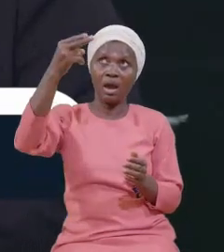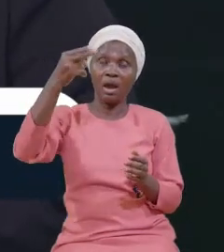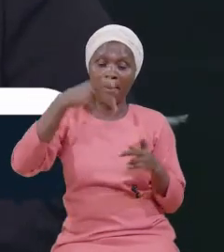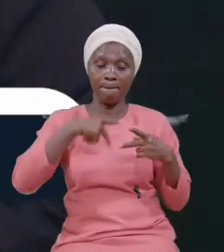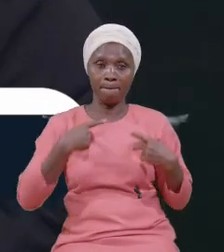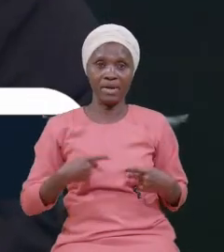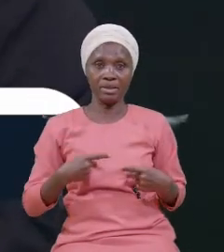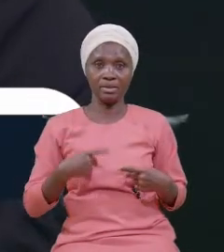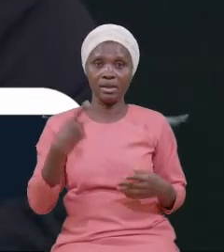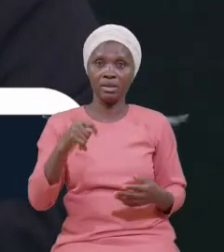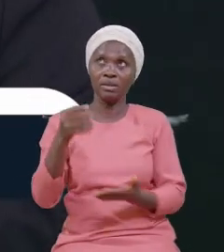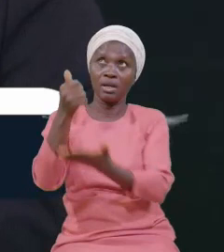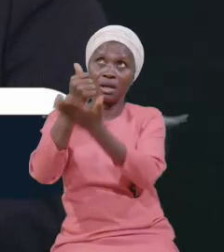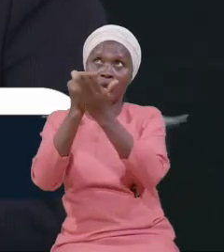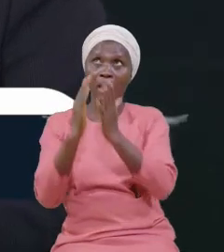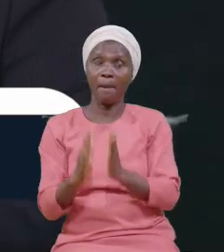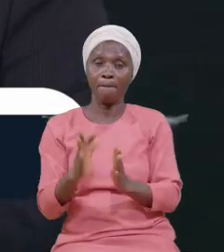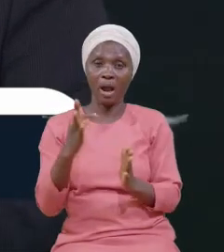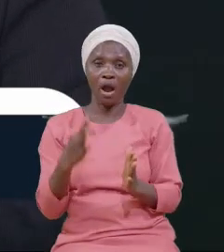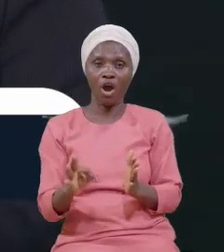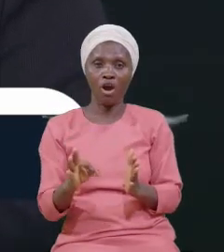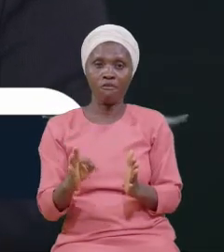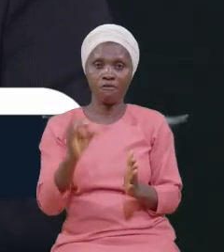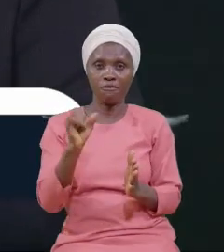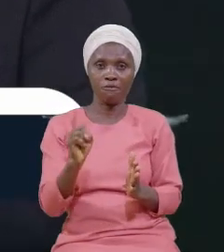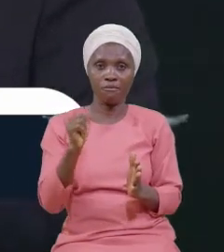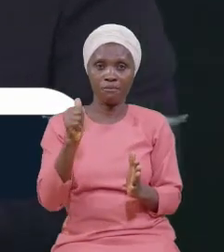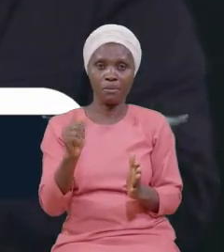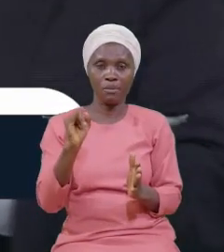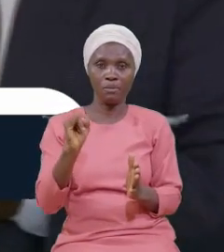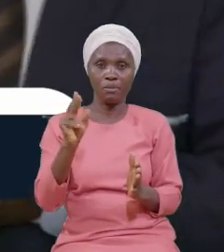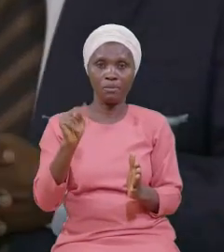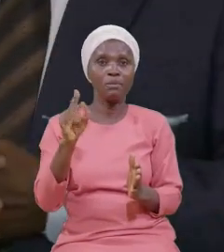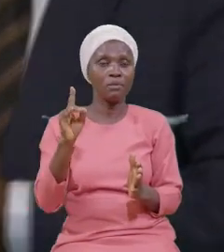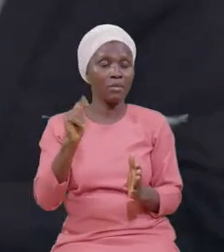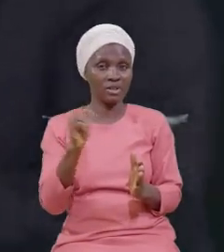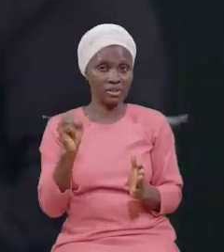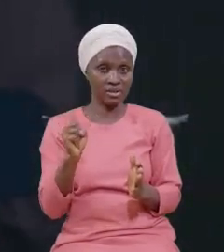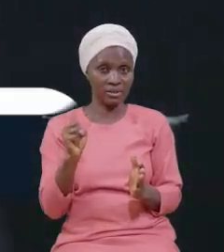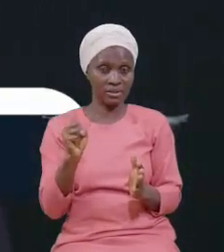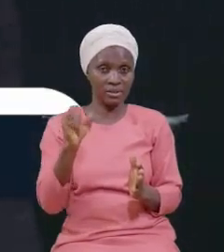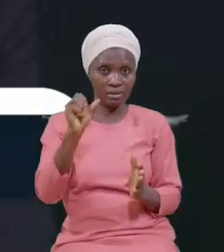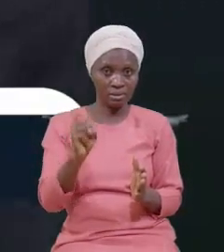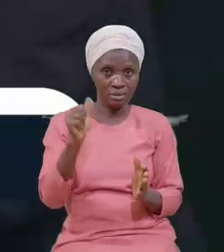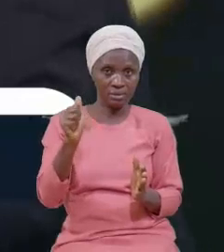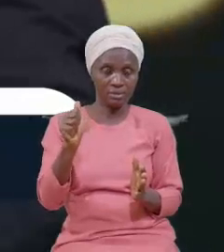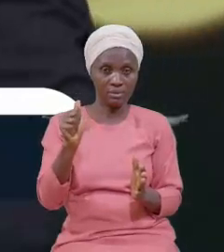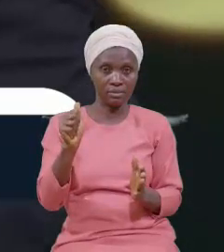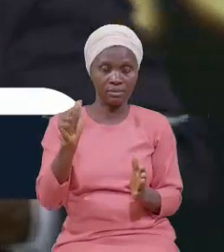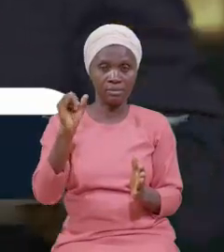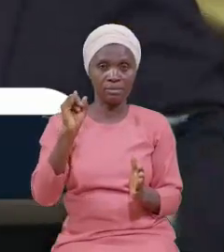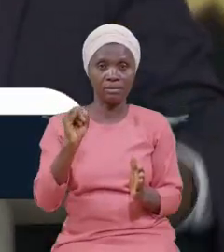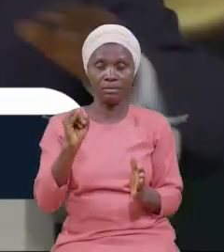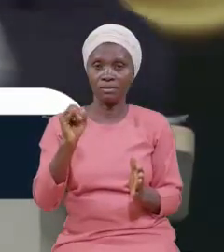of saints and of all seekers. It tells us in Hebrews chapter 2, reading from